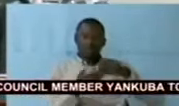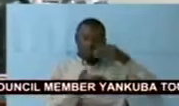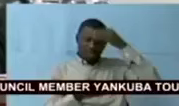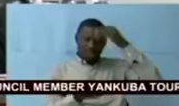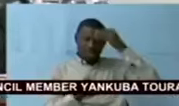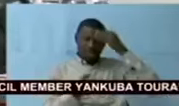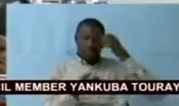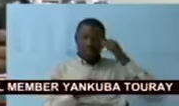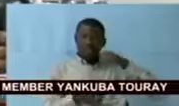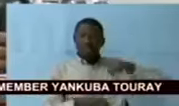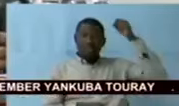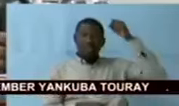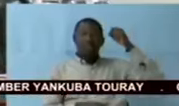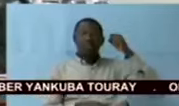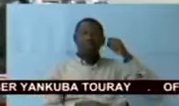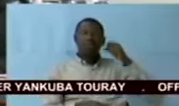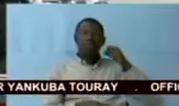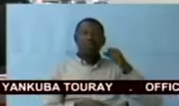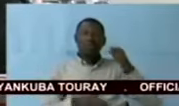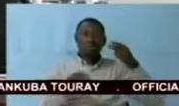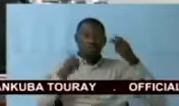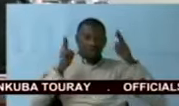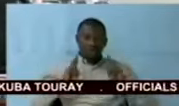counsel Usman Silla,